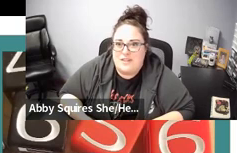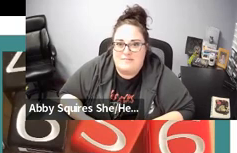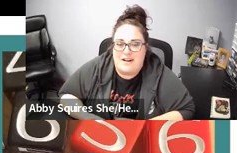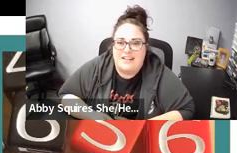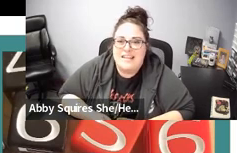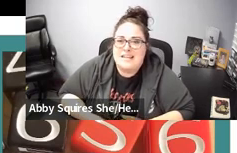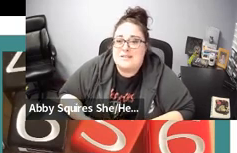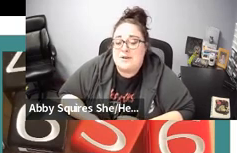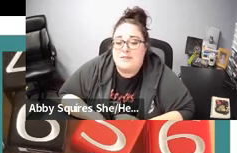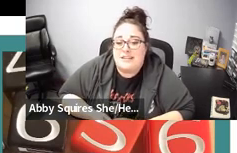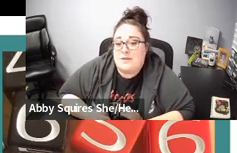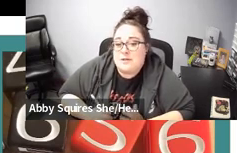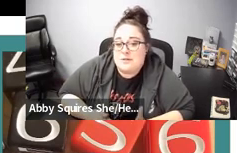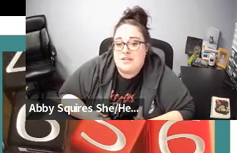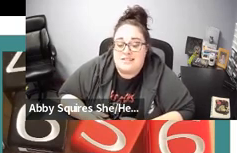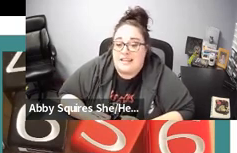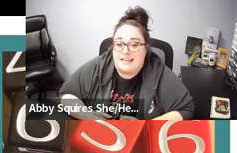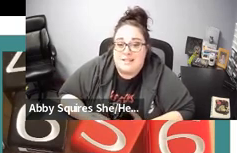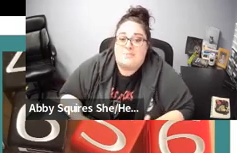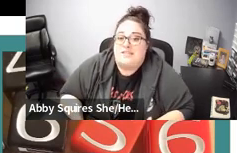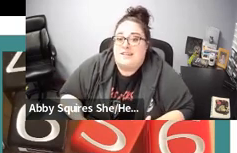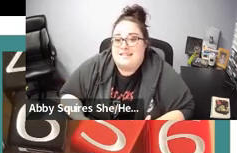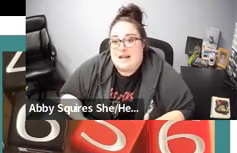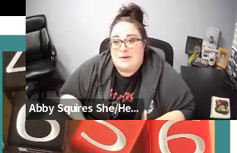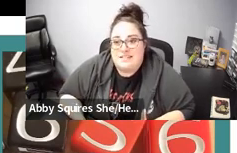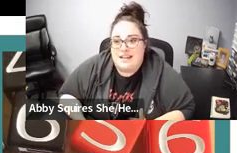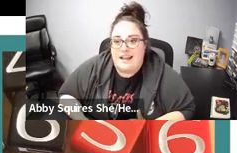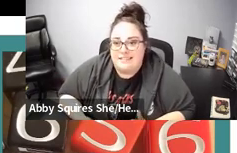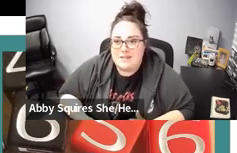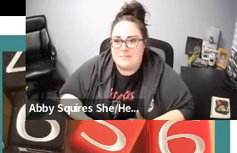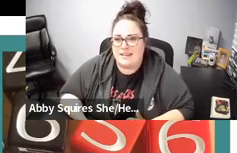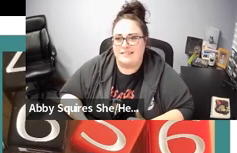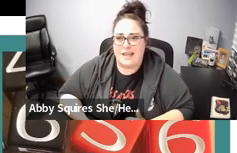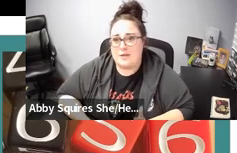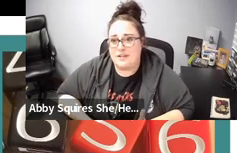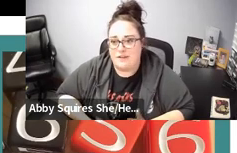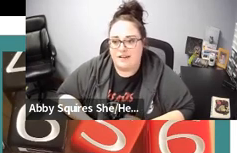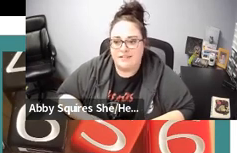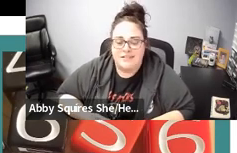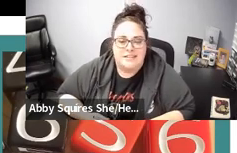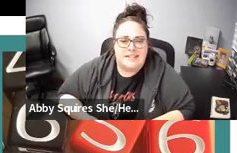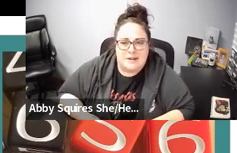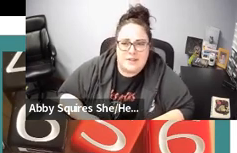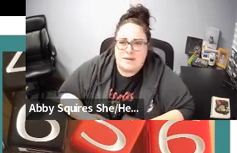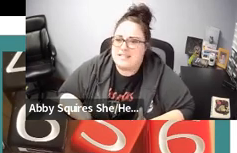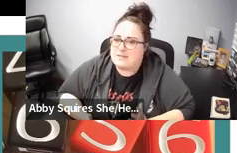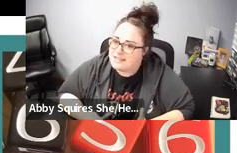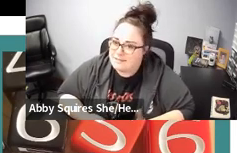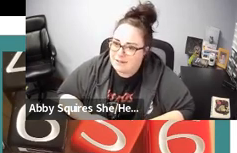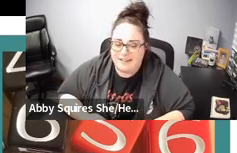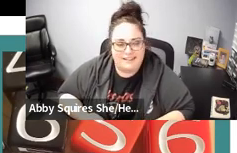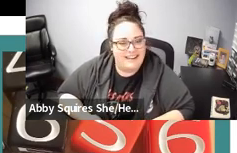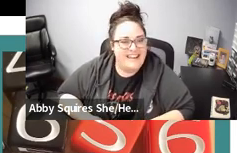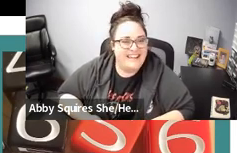or I rolled them wrong. And so really when you do this, it's like, it's up to the dice tower. It's not something that you did wrong. And I know that might sound